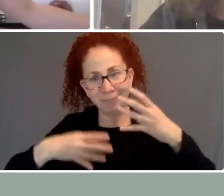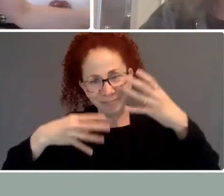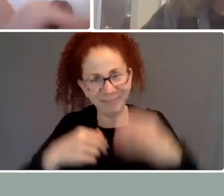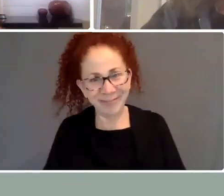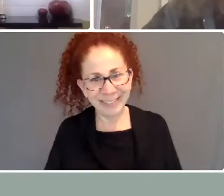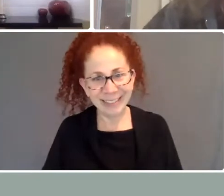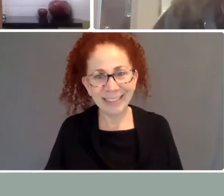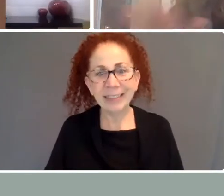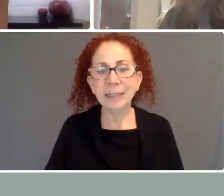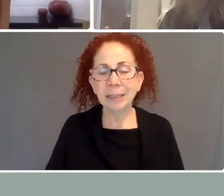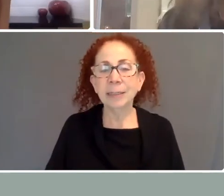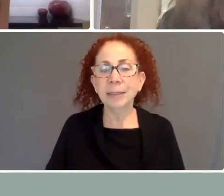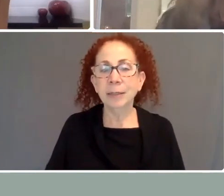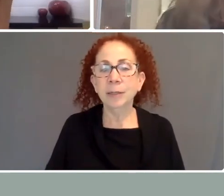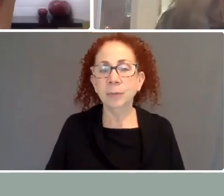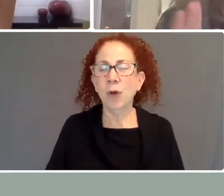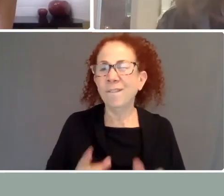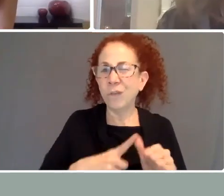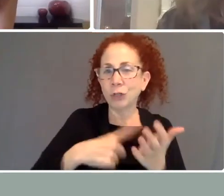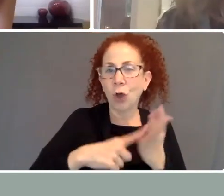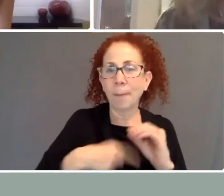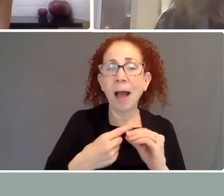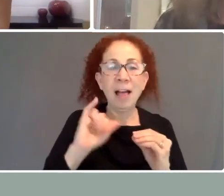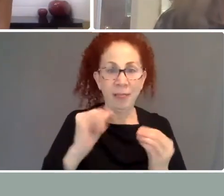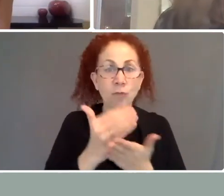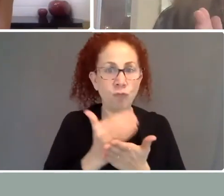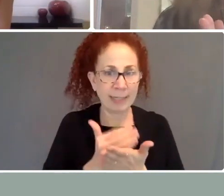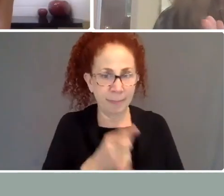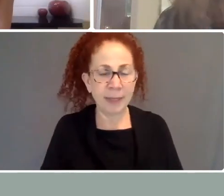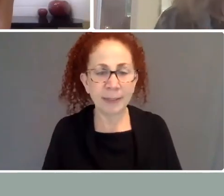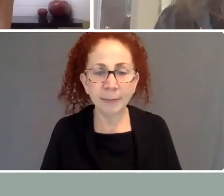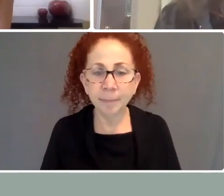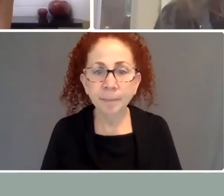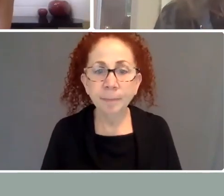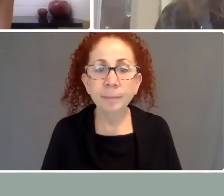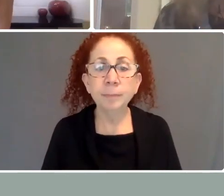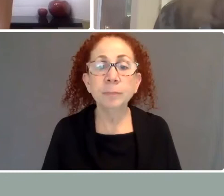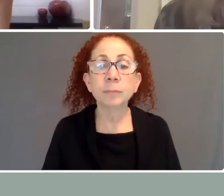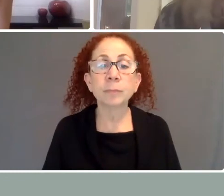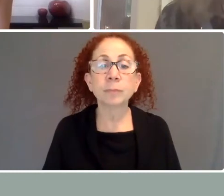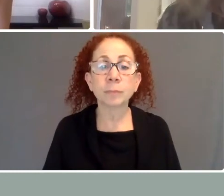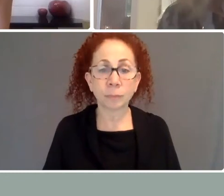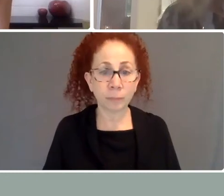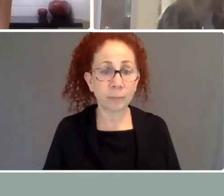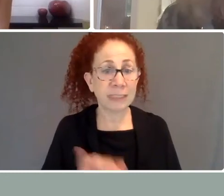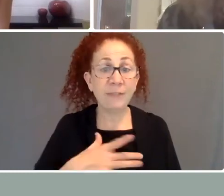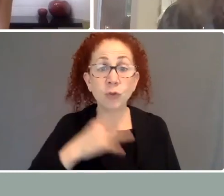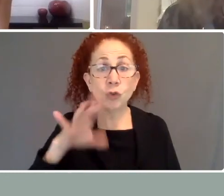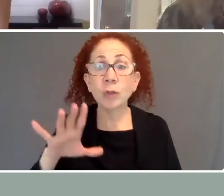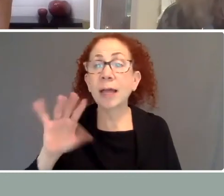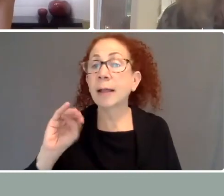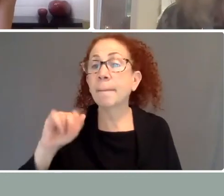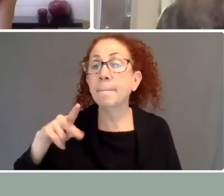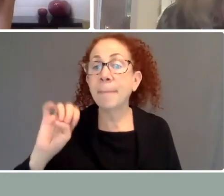questions taken care of about the recipe. So I'm just going to ask them quickly. What can you, if you don't like maple